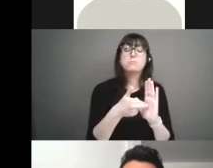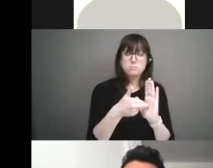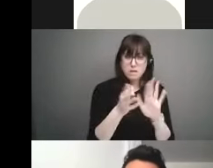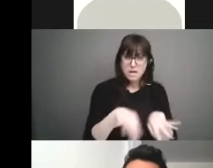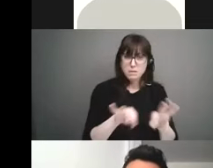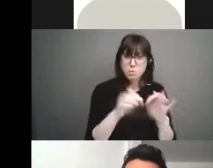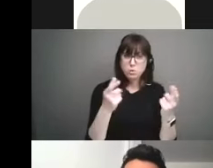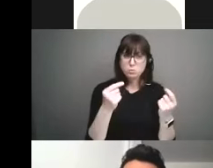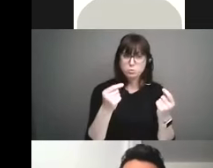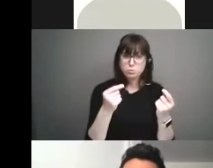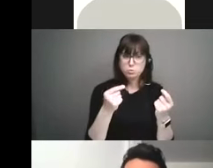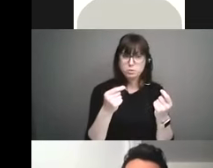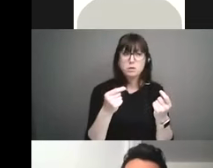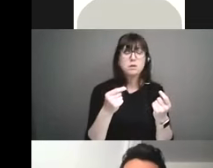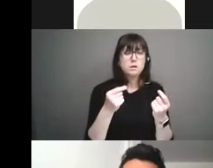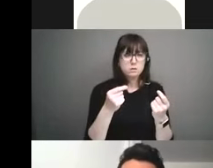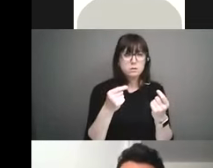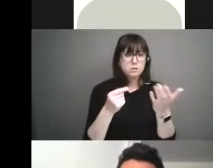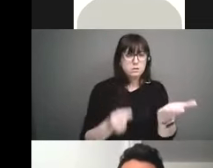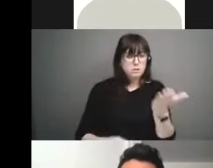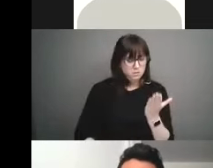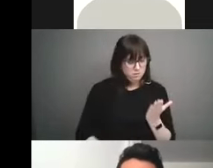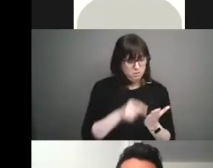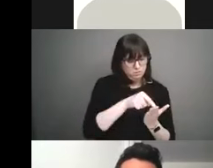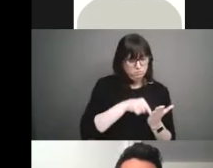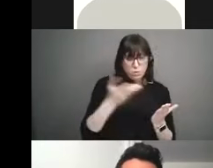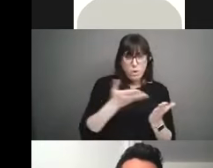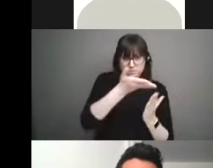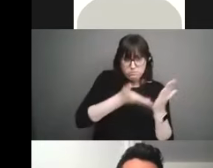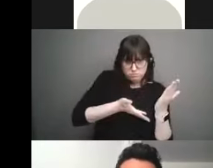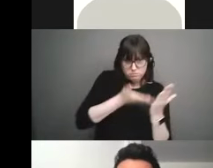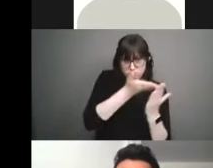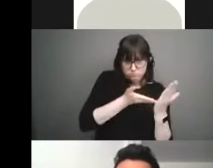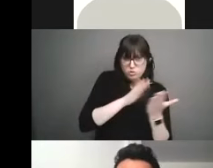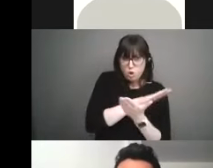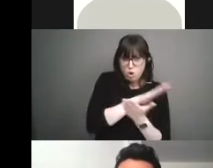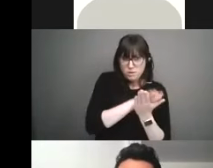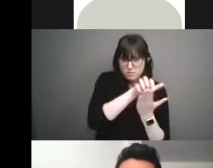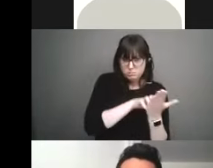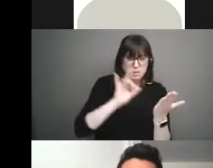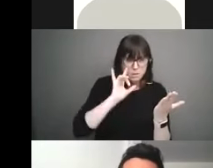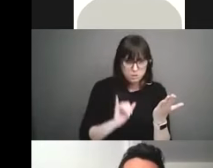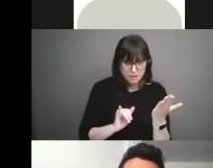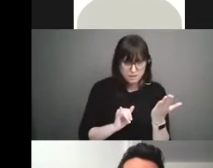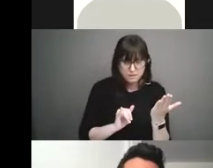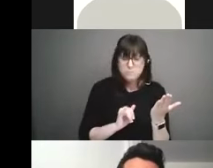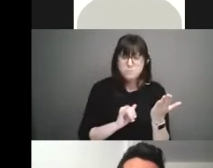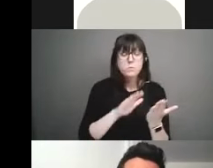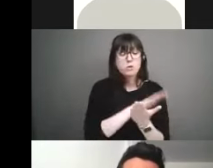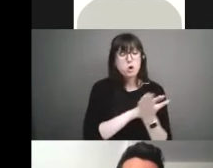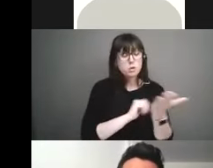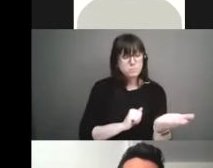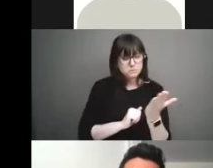look right at the instrument that's granted this power. So the power of attorney document itself. And in that document, it will